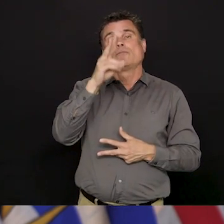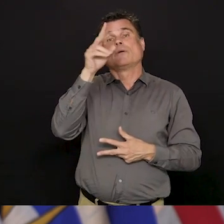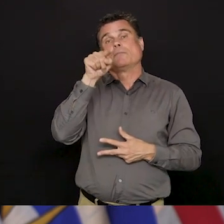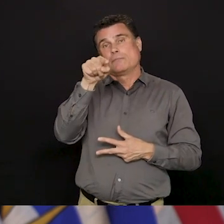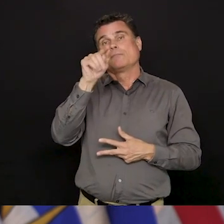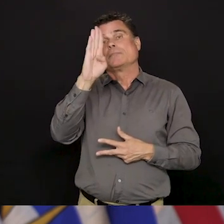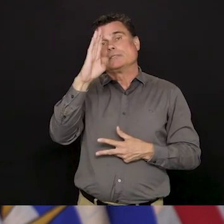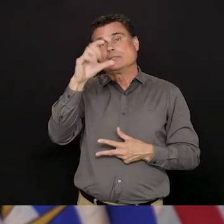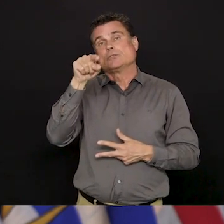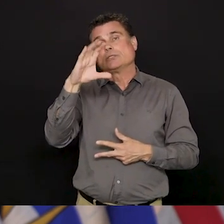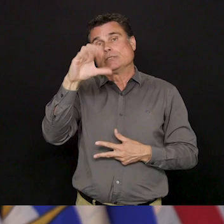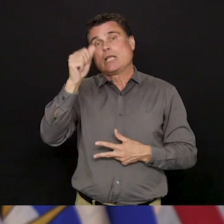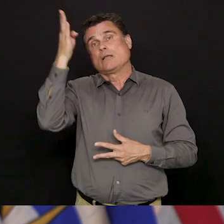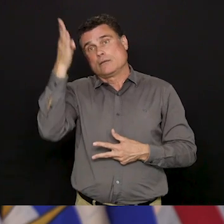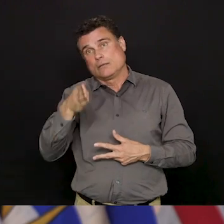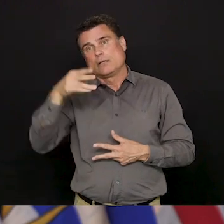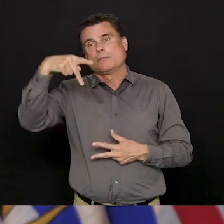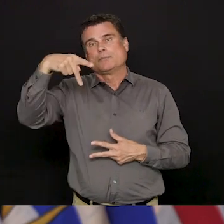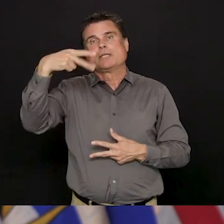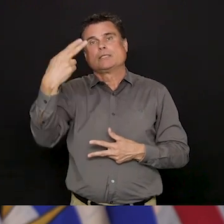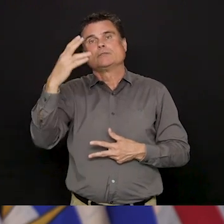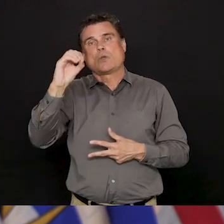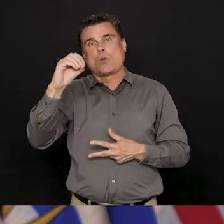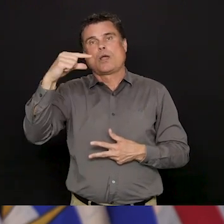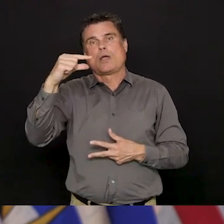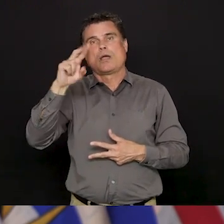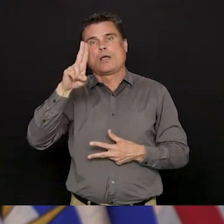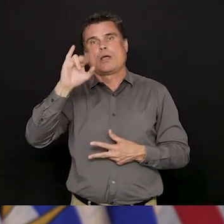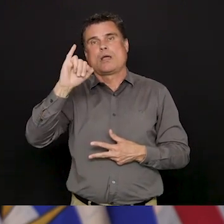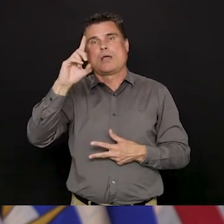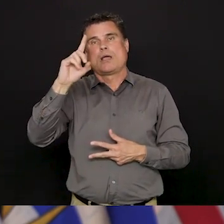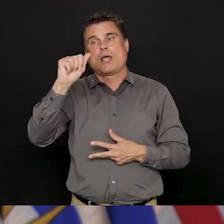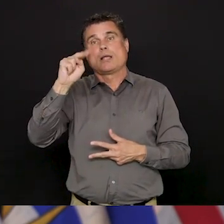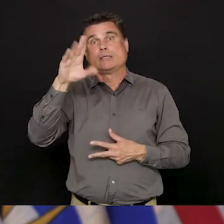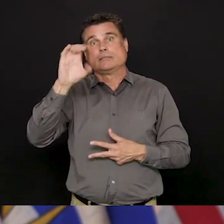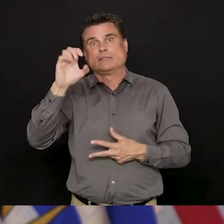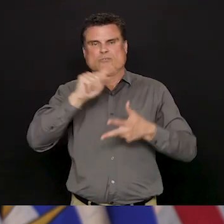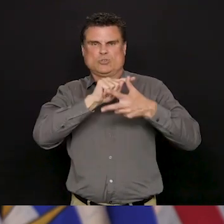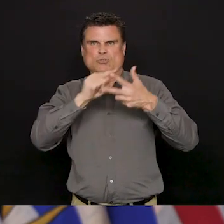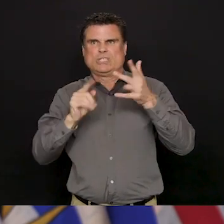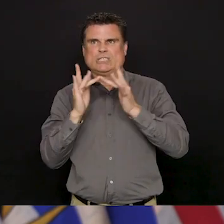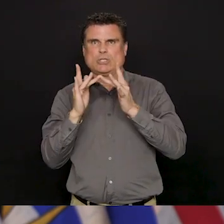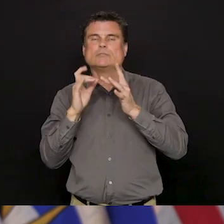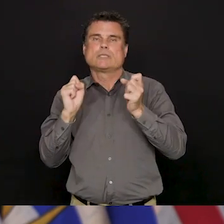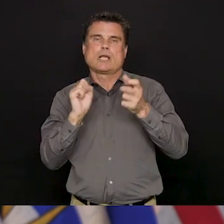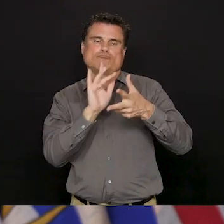gov.bc.ca/COVID-19. And for a full listing of the provincial health officer's orders, visit